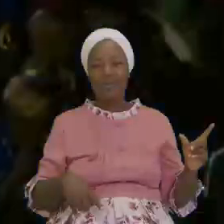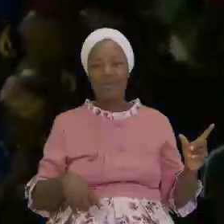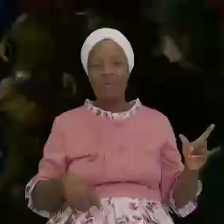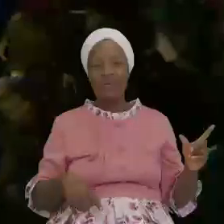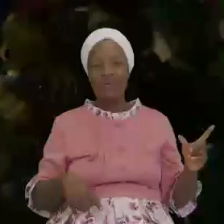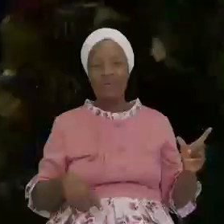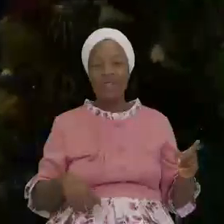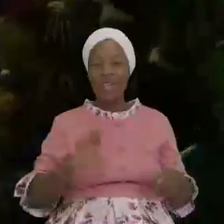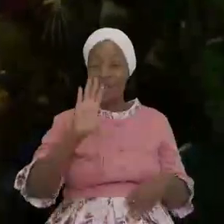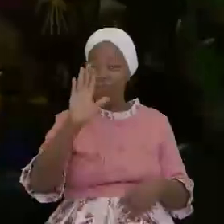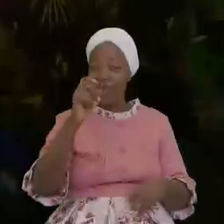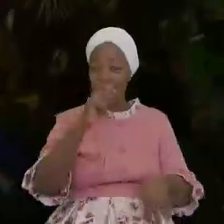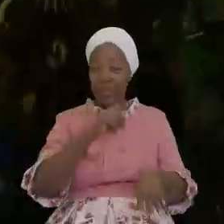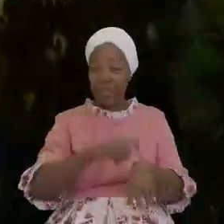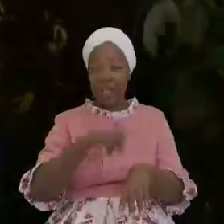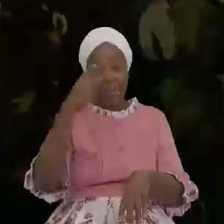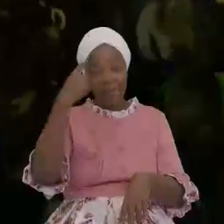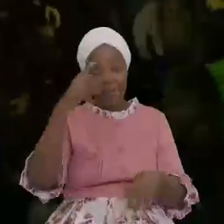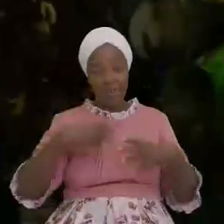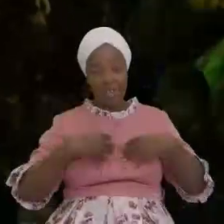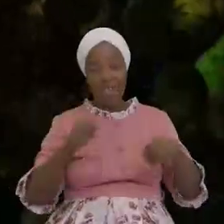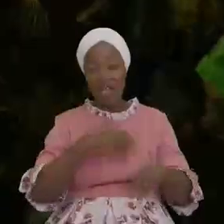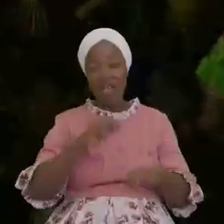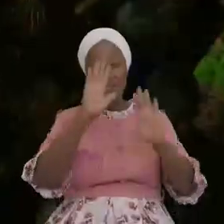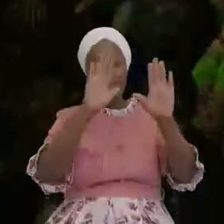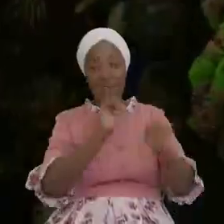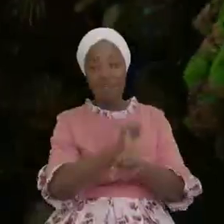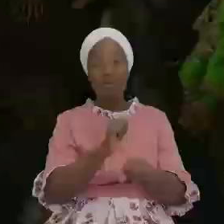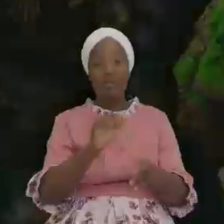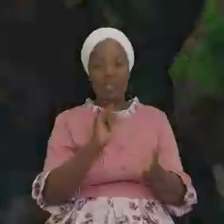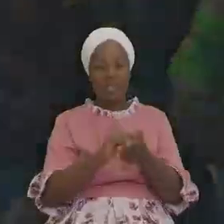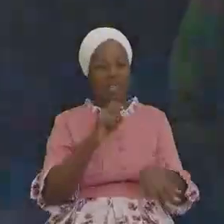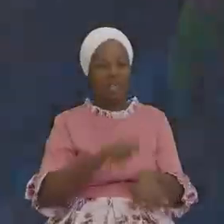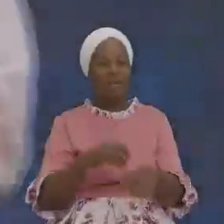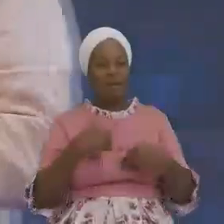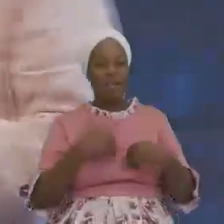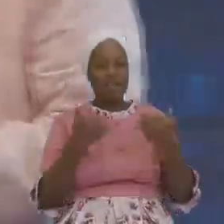Your time for healing and miracle, that time has now